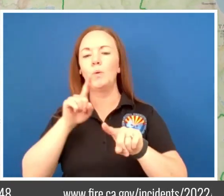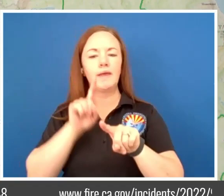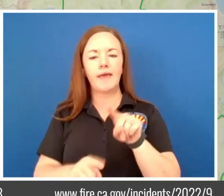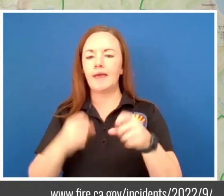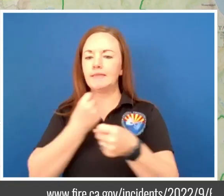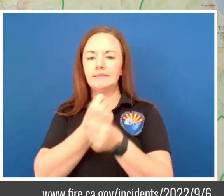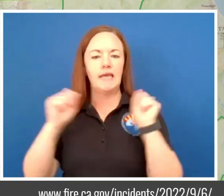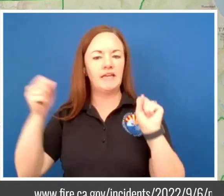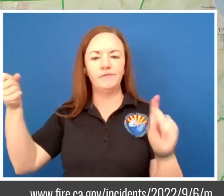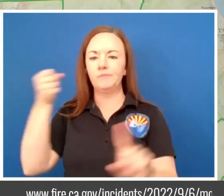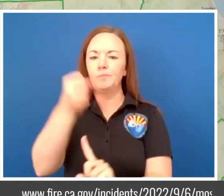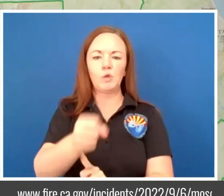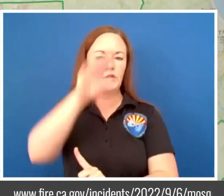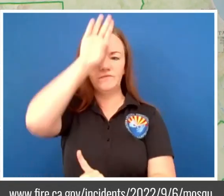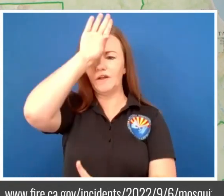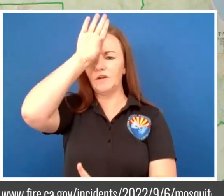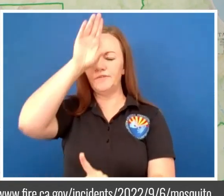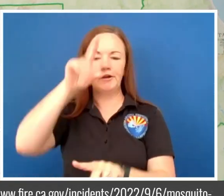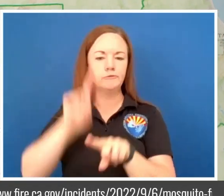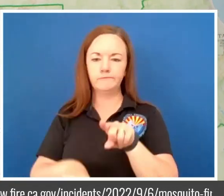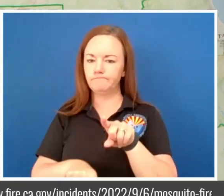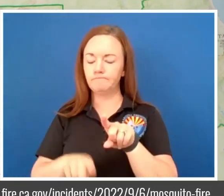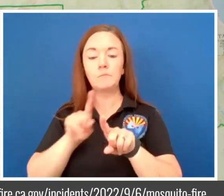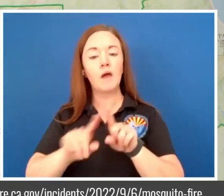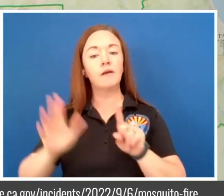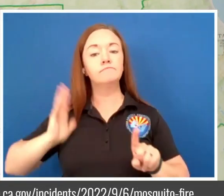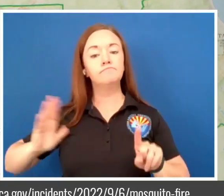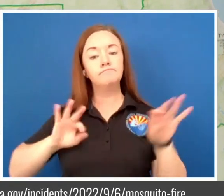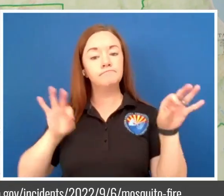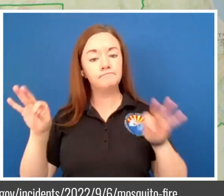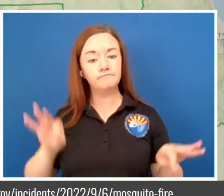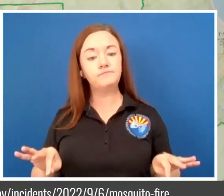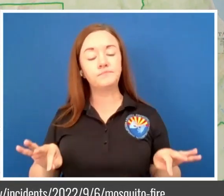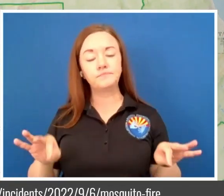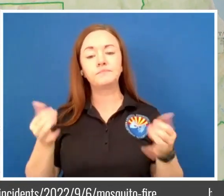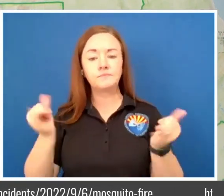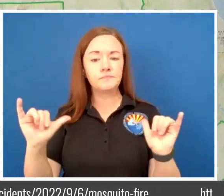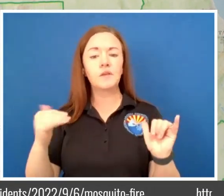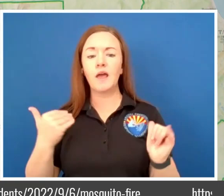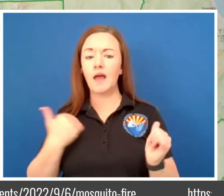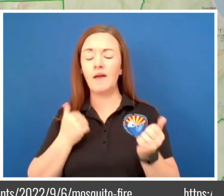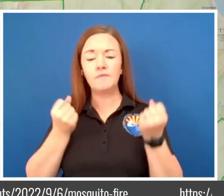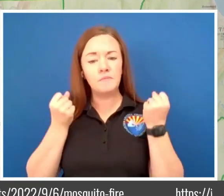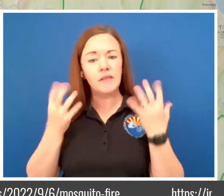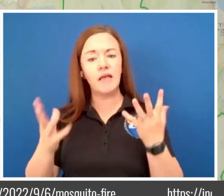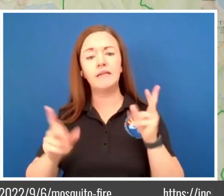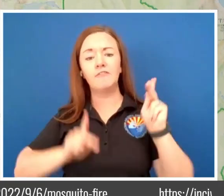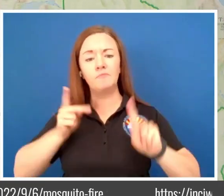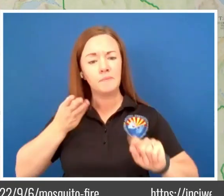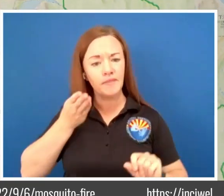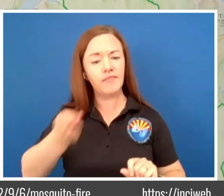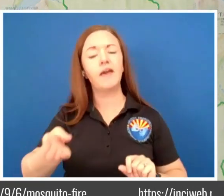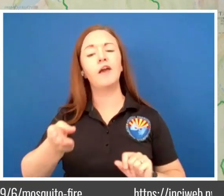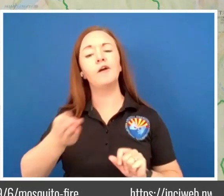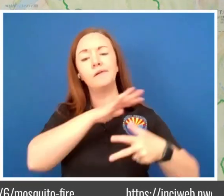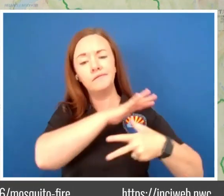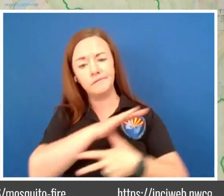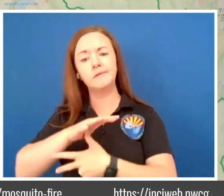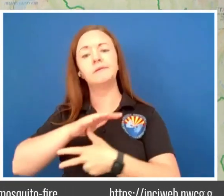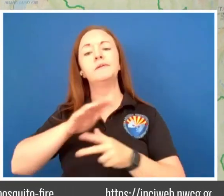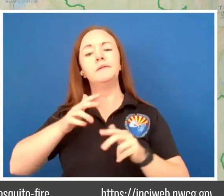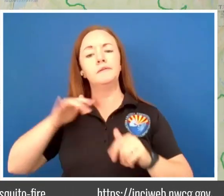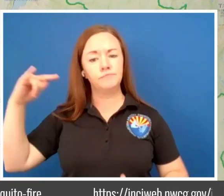firefighters in. However, like I've explained in the past, we've got plenty of ground troops here and plenty of air resources that as